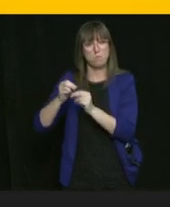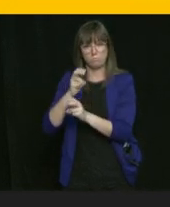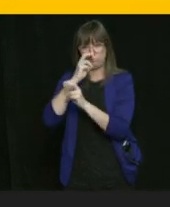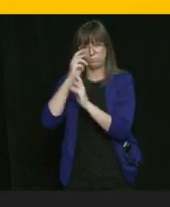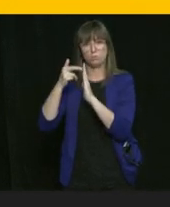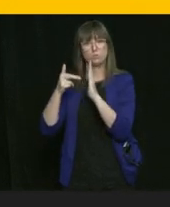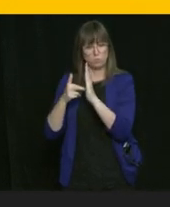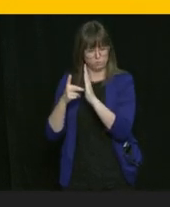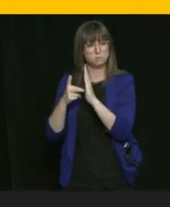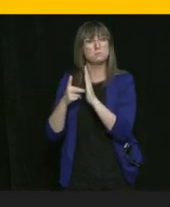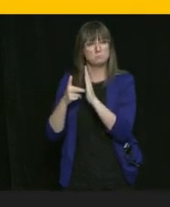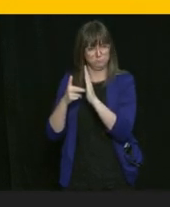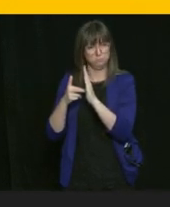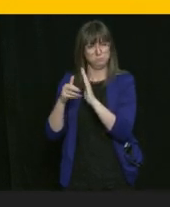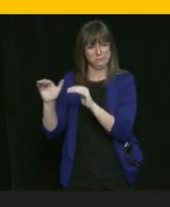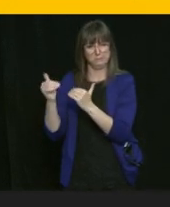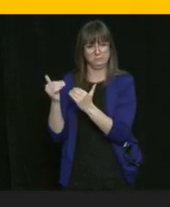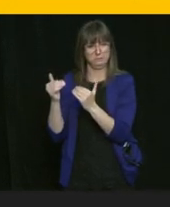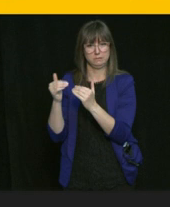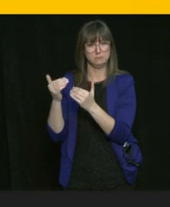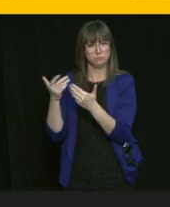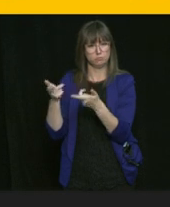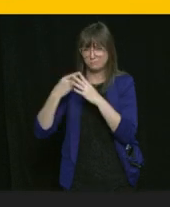public health measures to limit further spread.